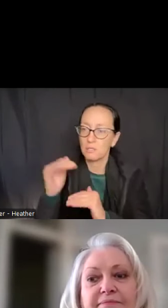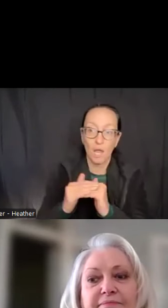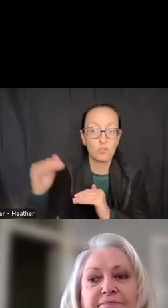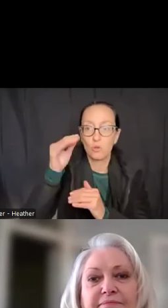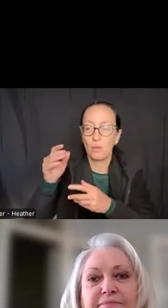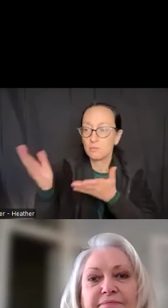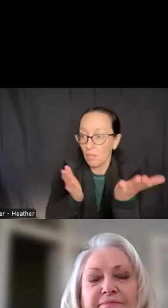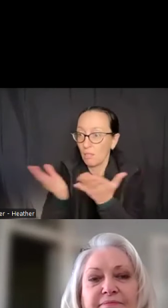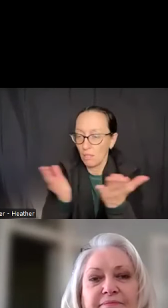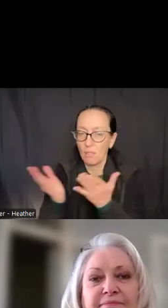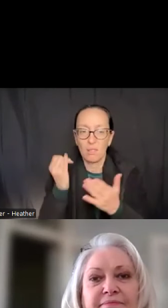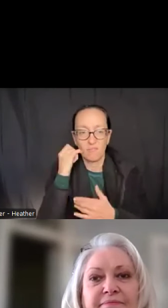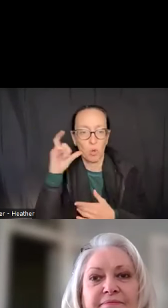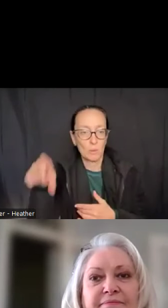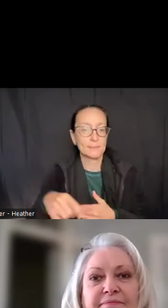slide.